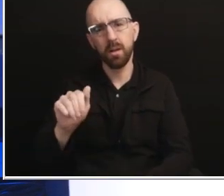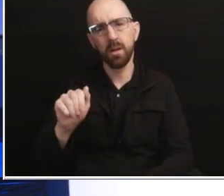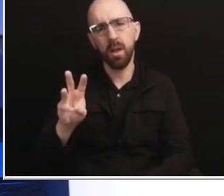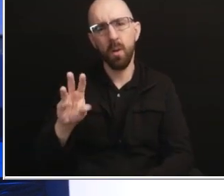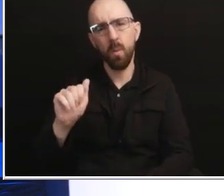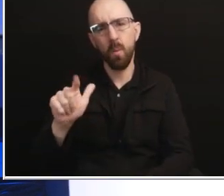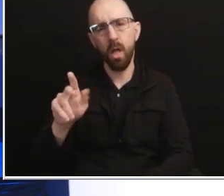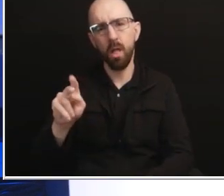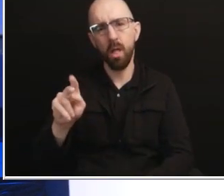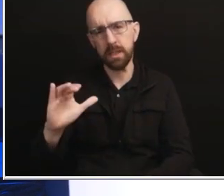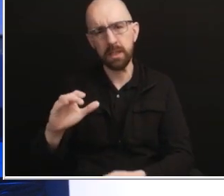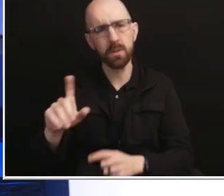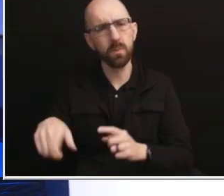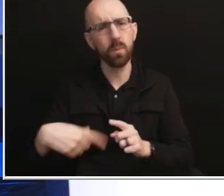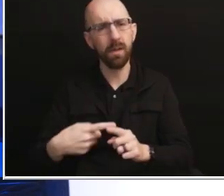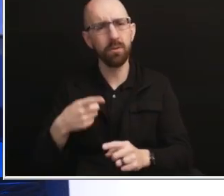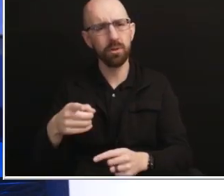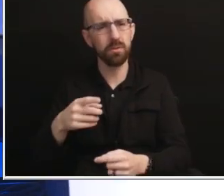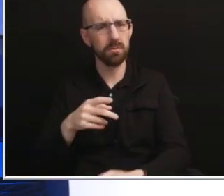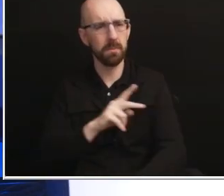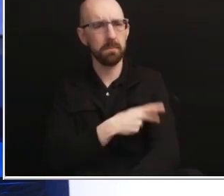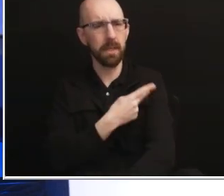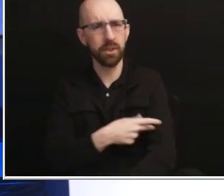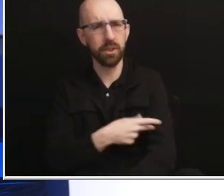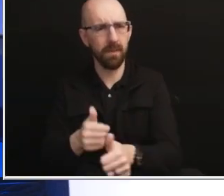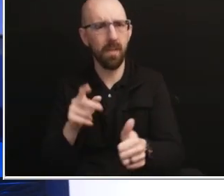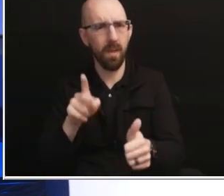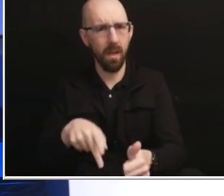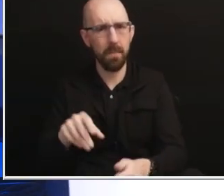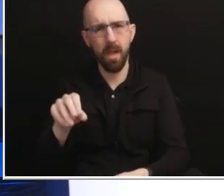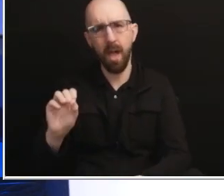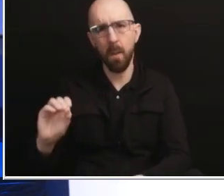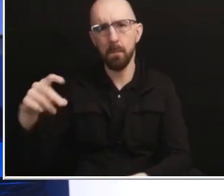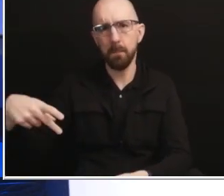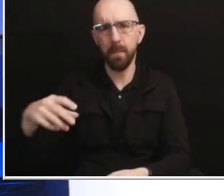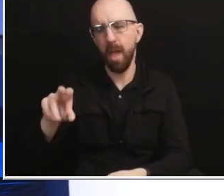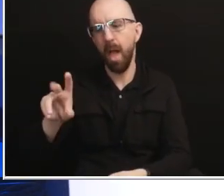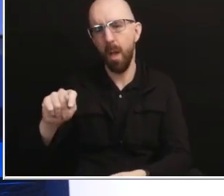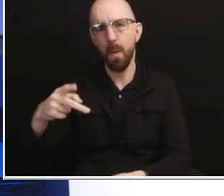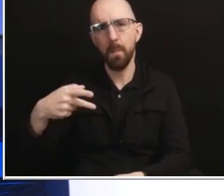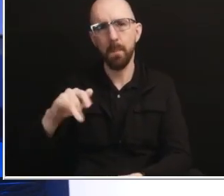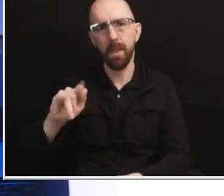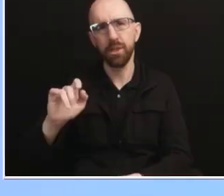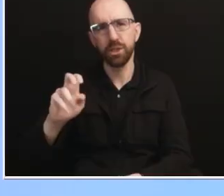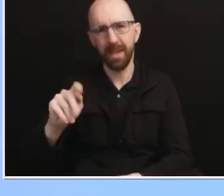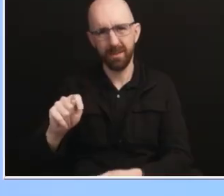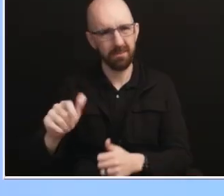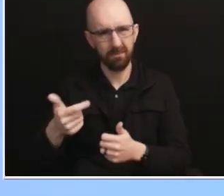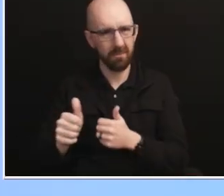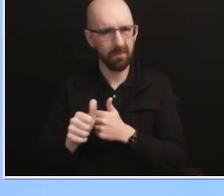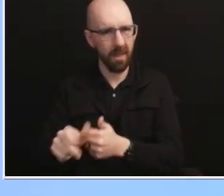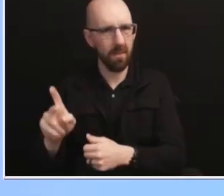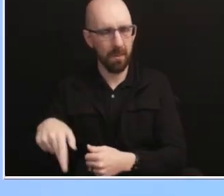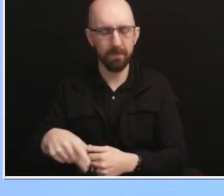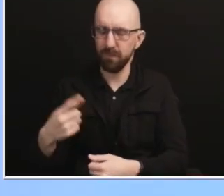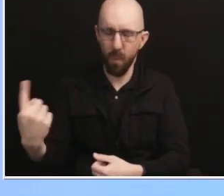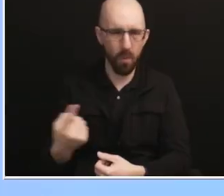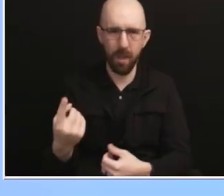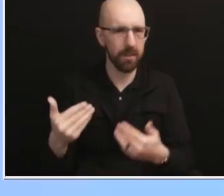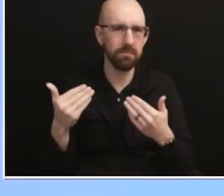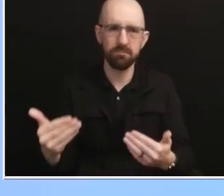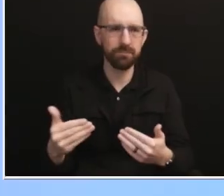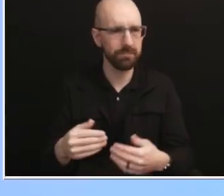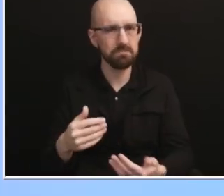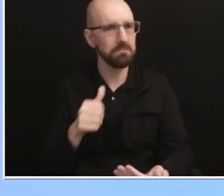a hospital to follow up with an outpatient psychologist? Always. I mean, it's never a bad idea. No, if